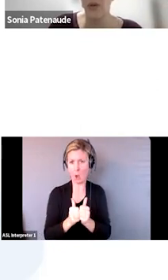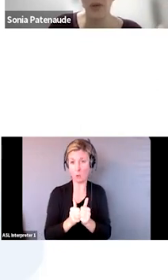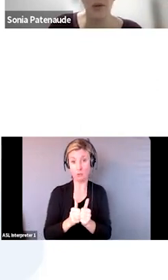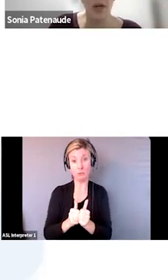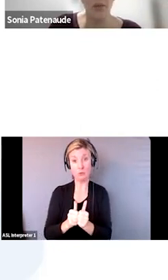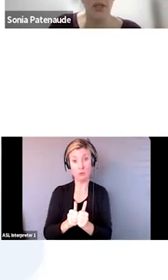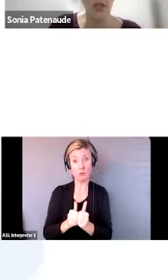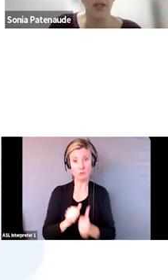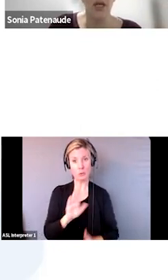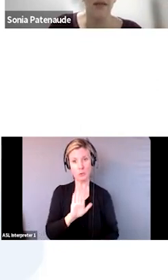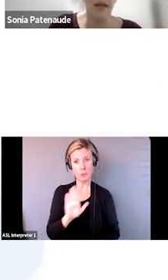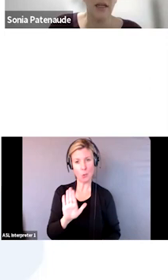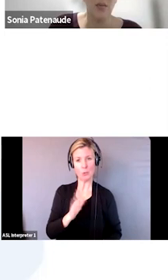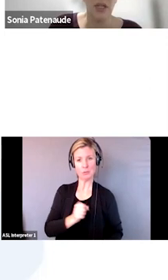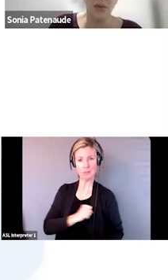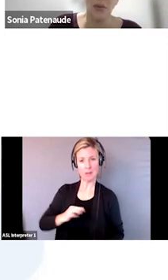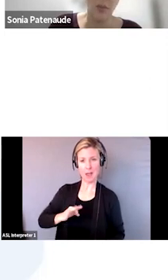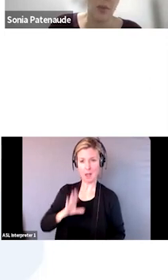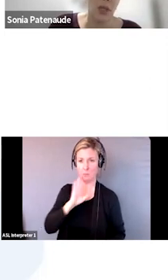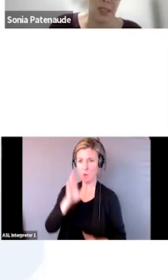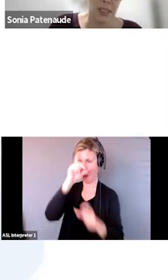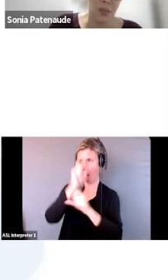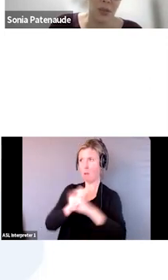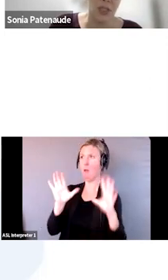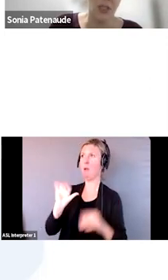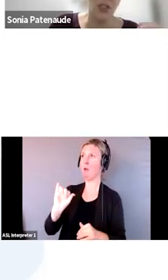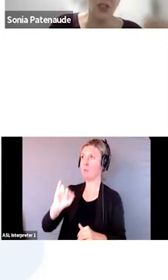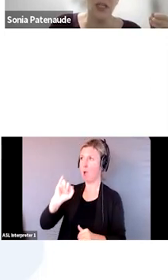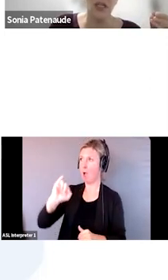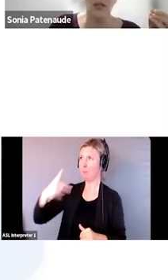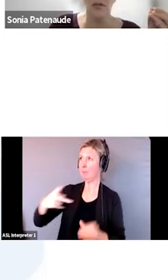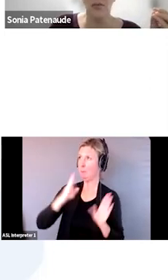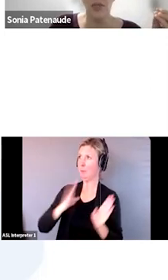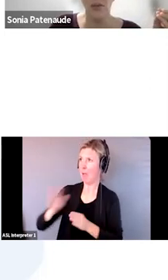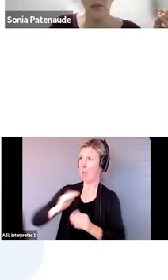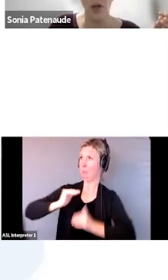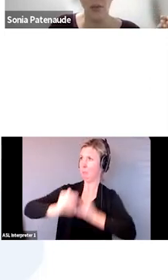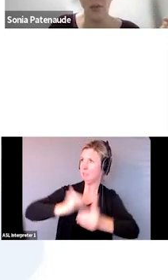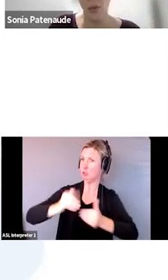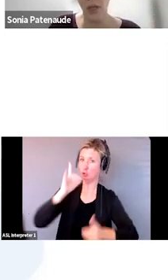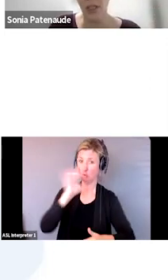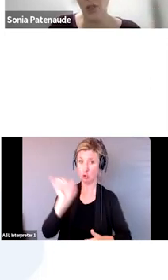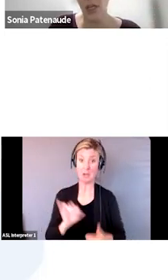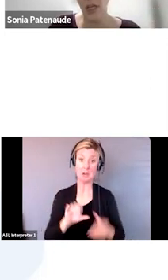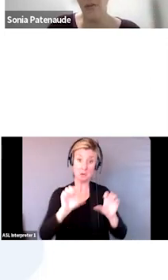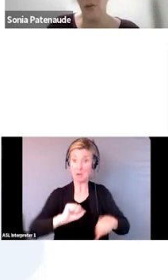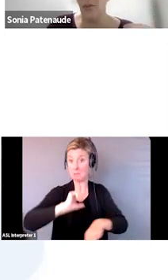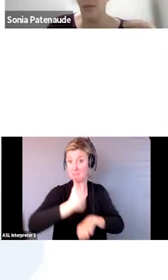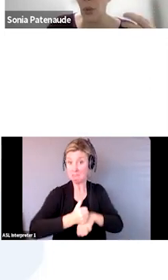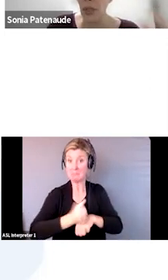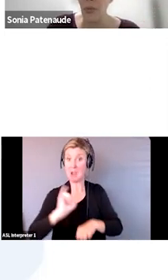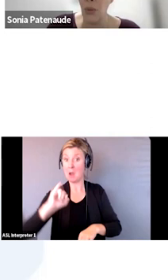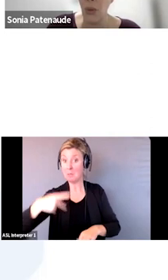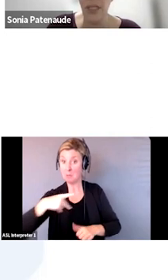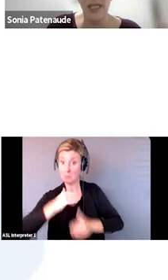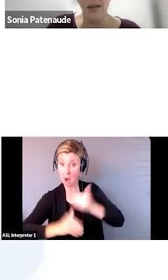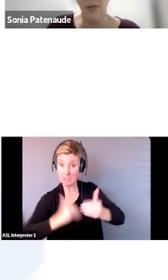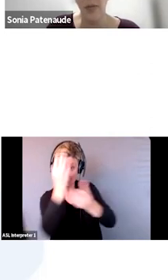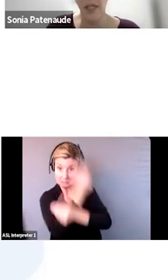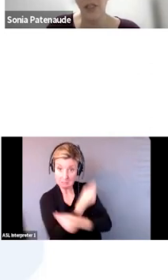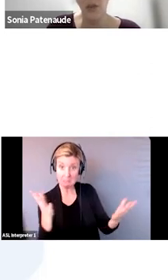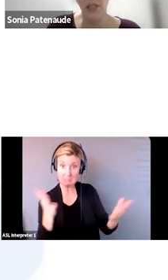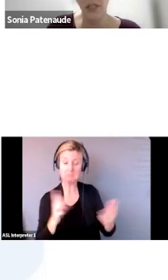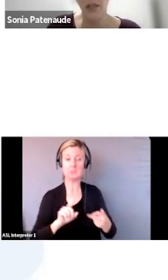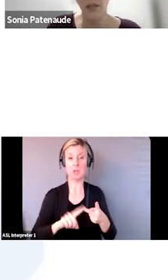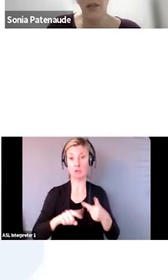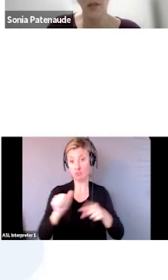you are going with your IP? And that can be through IP policy and procedures. It can be through IP awareness training for both employees and